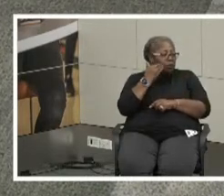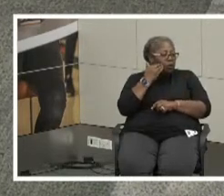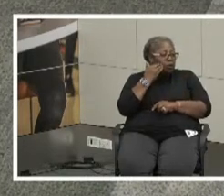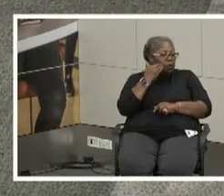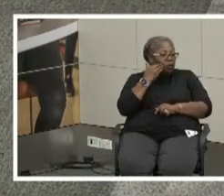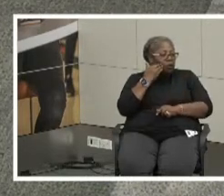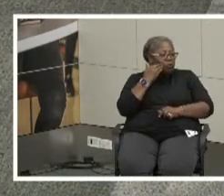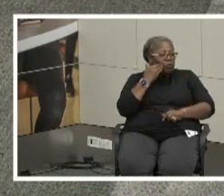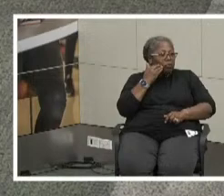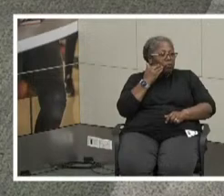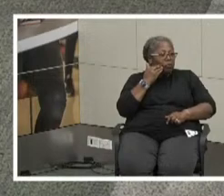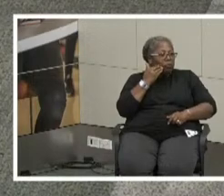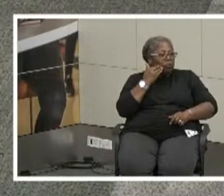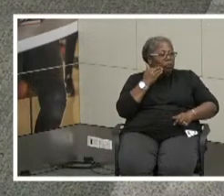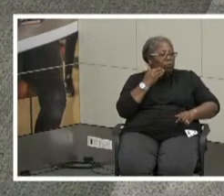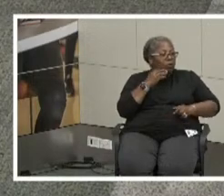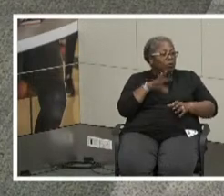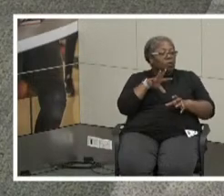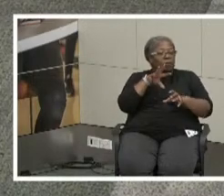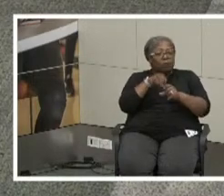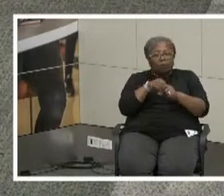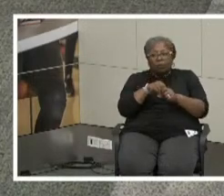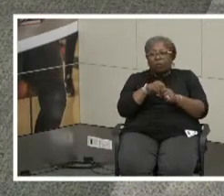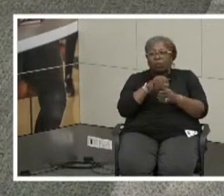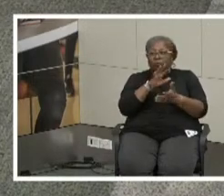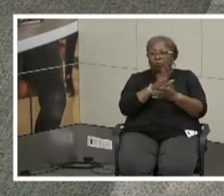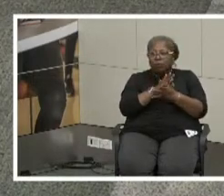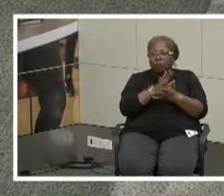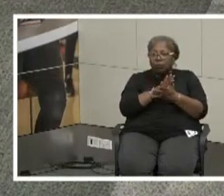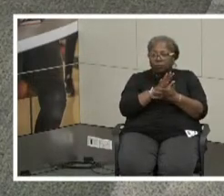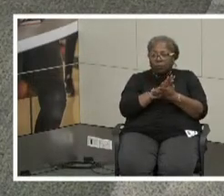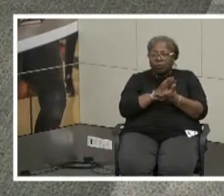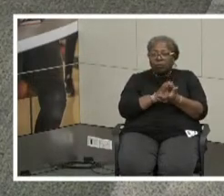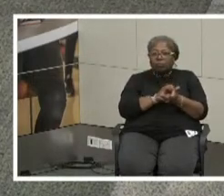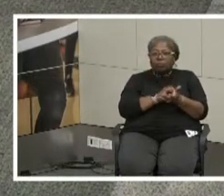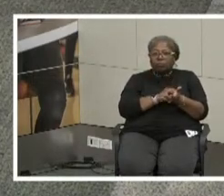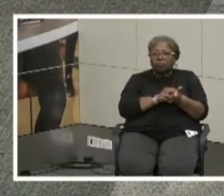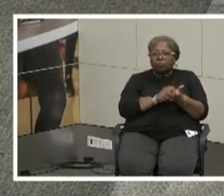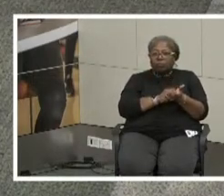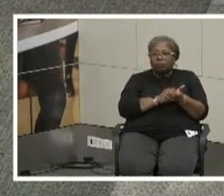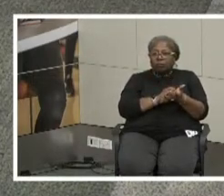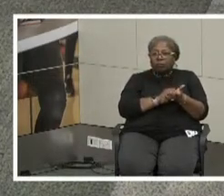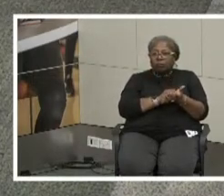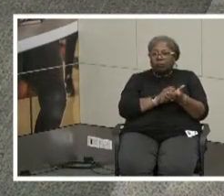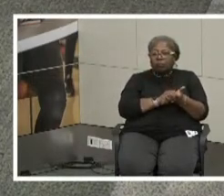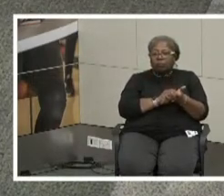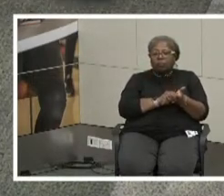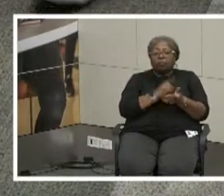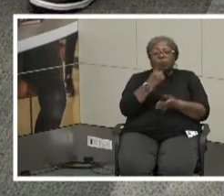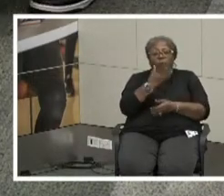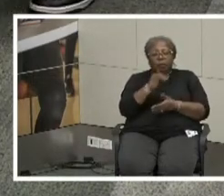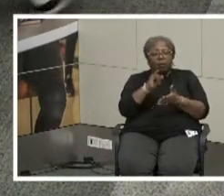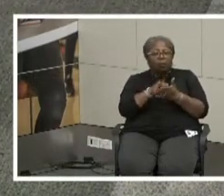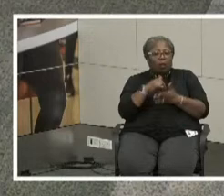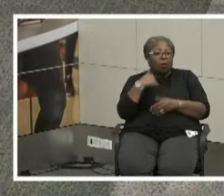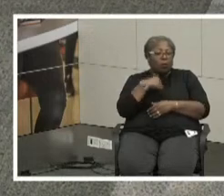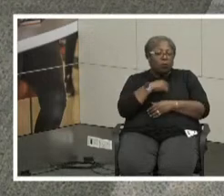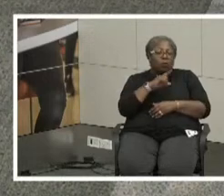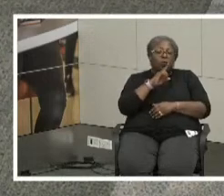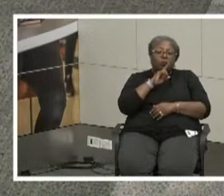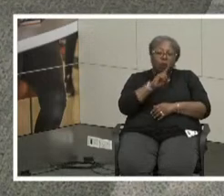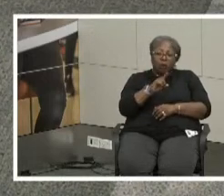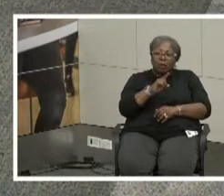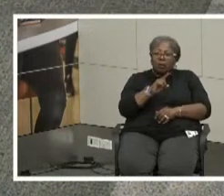um as far as participation at schools um one of the things that we've really